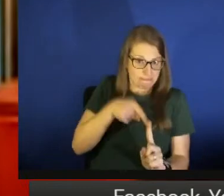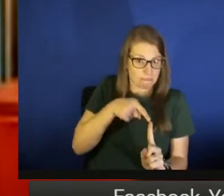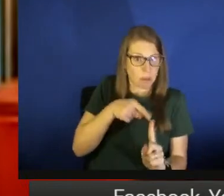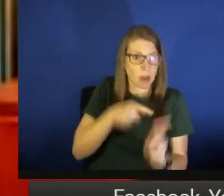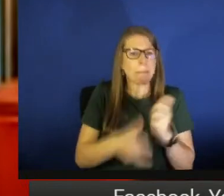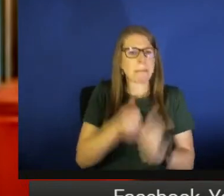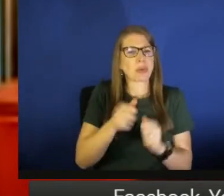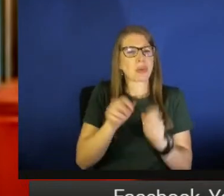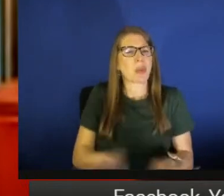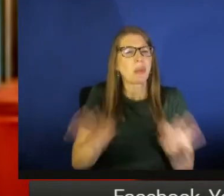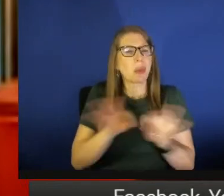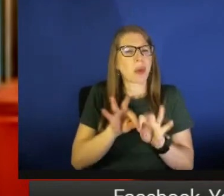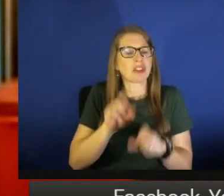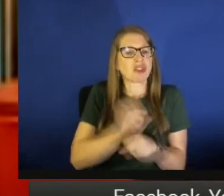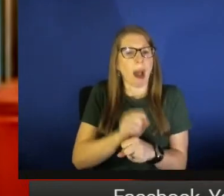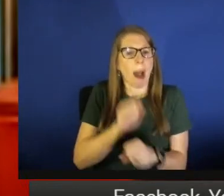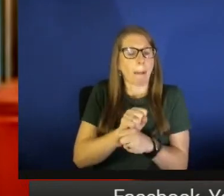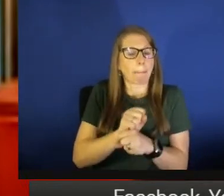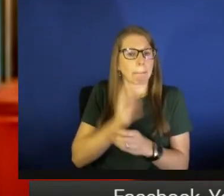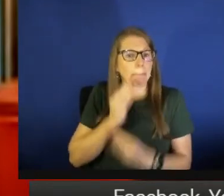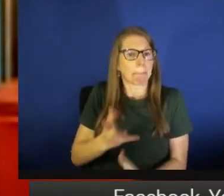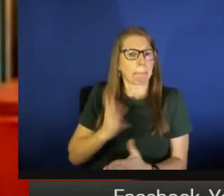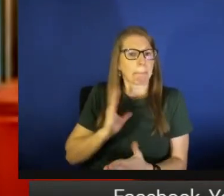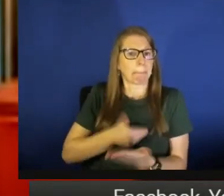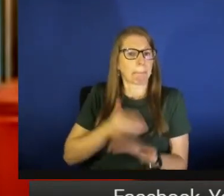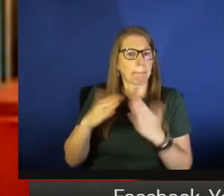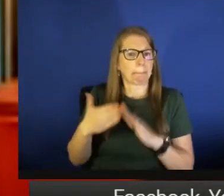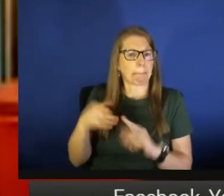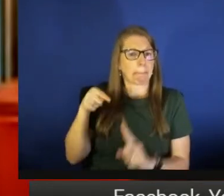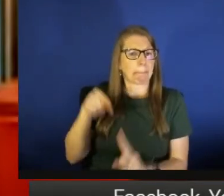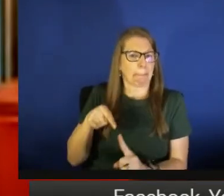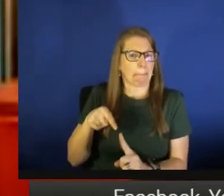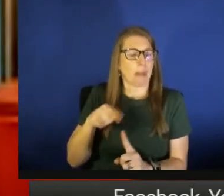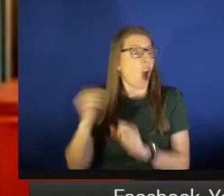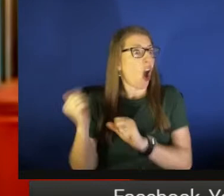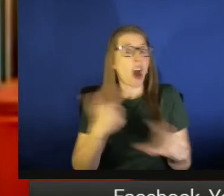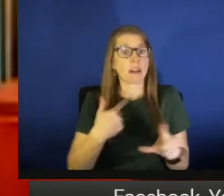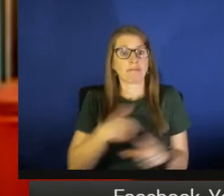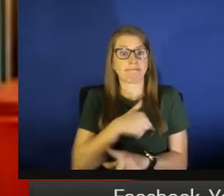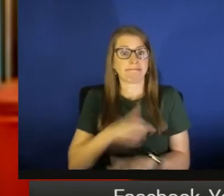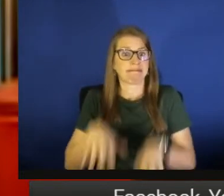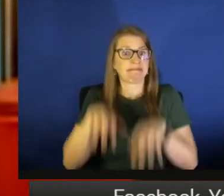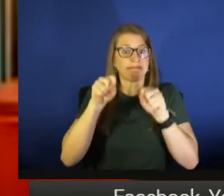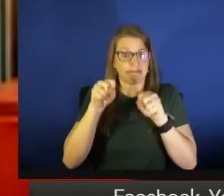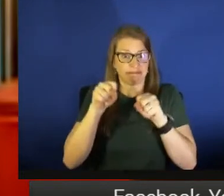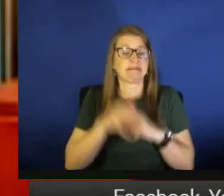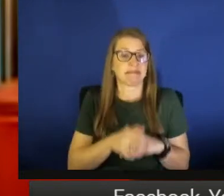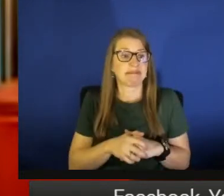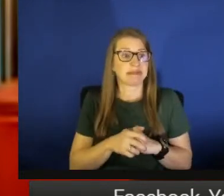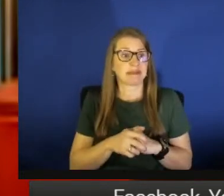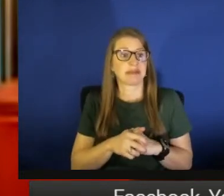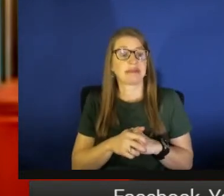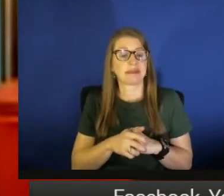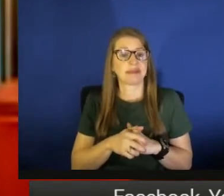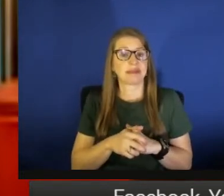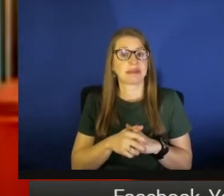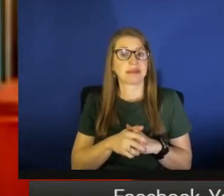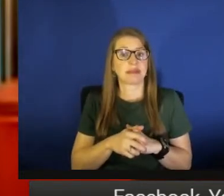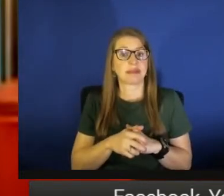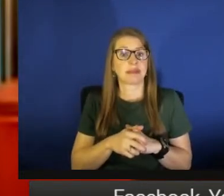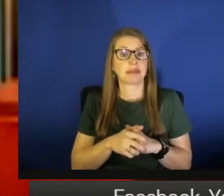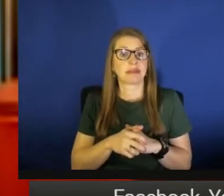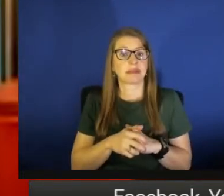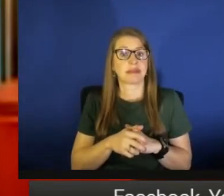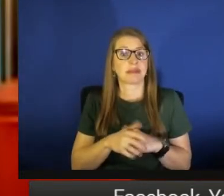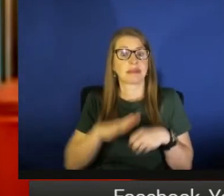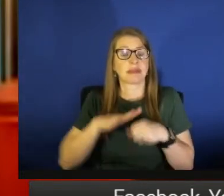most important job that all of us undertake. So yes, certainly there was a lot of stress during